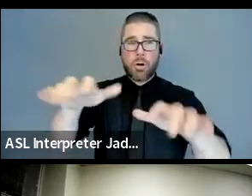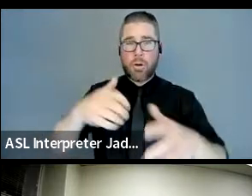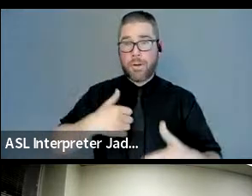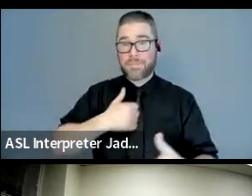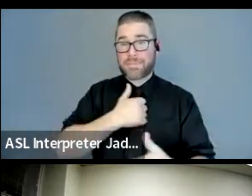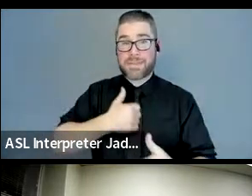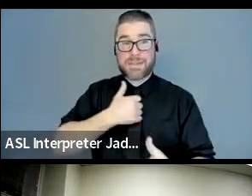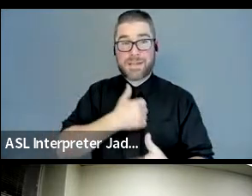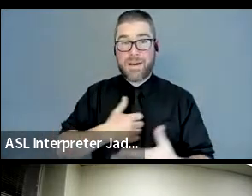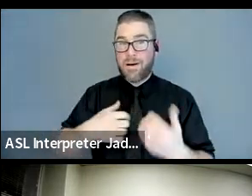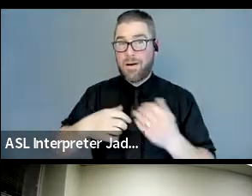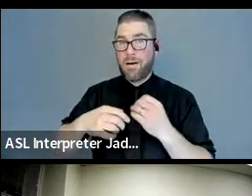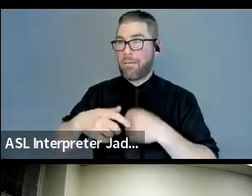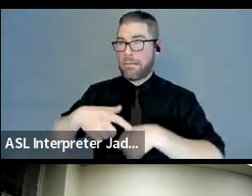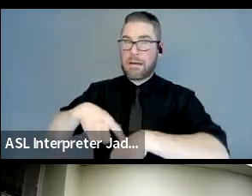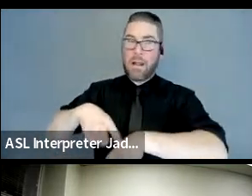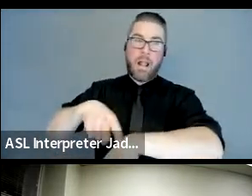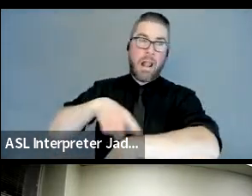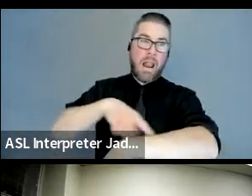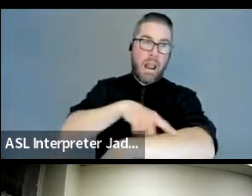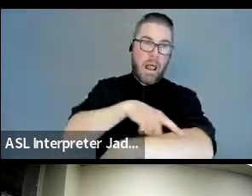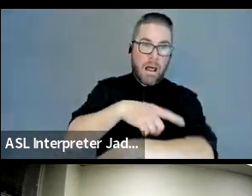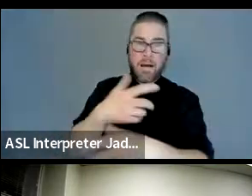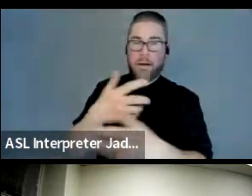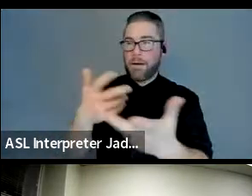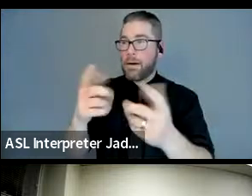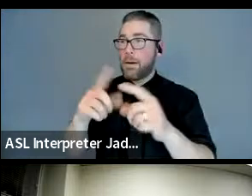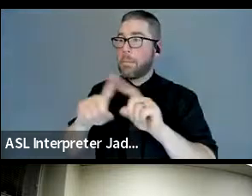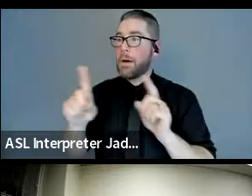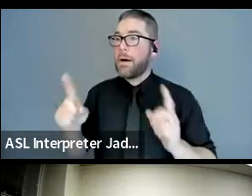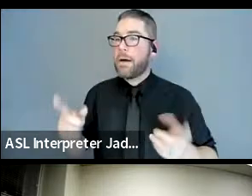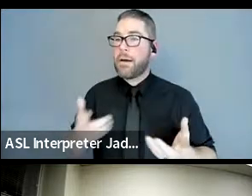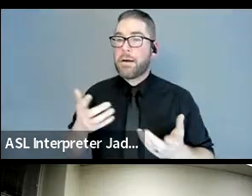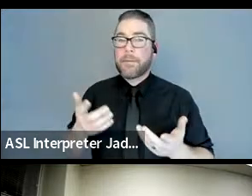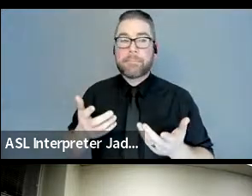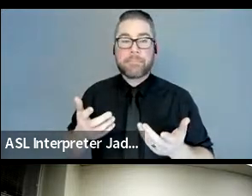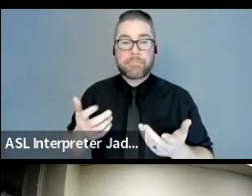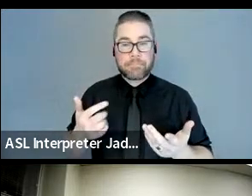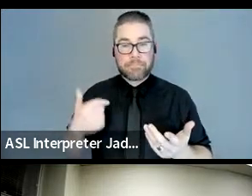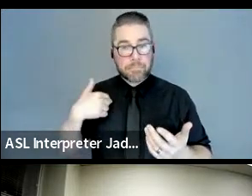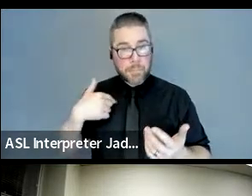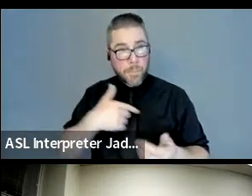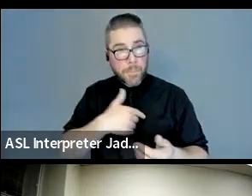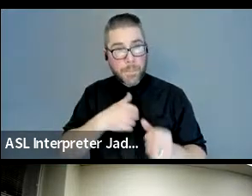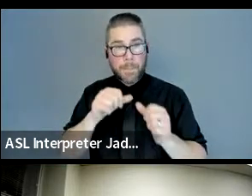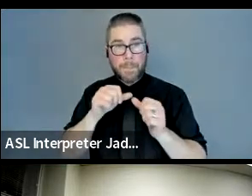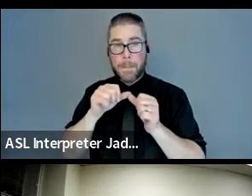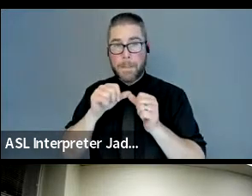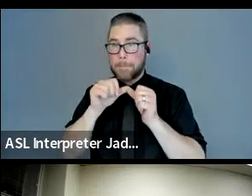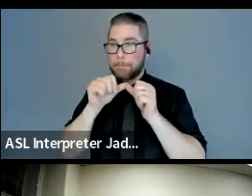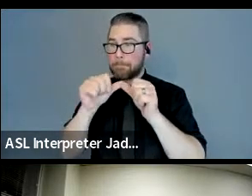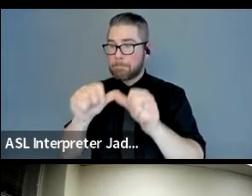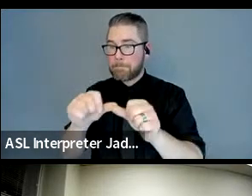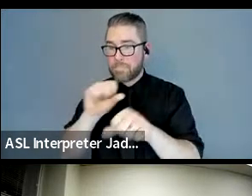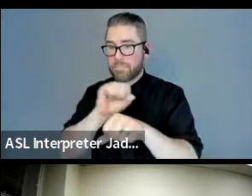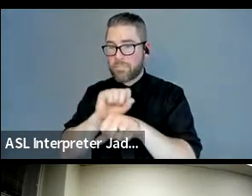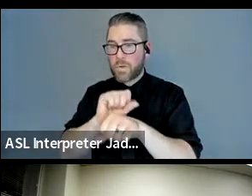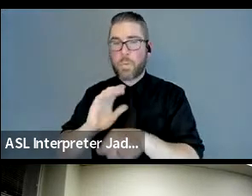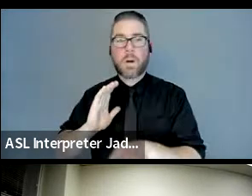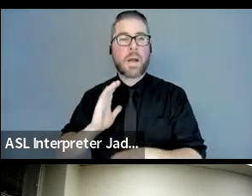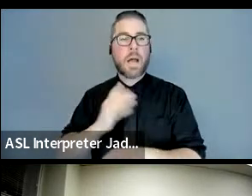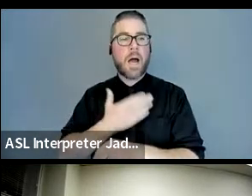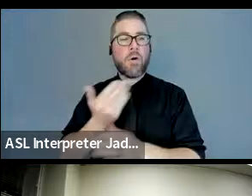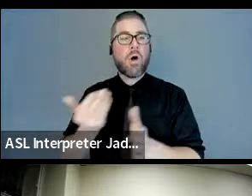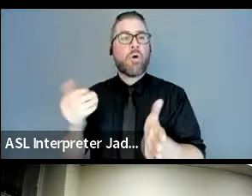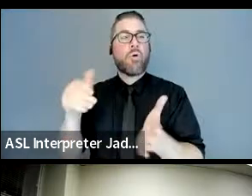long. But we are continuing to work on our re-proposals for both the